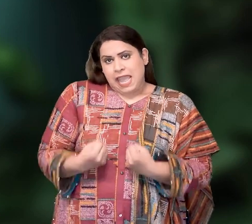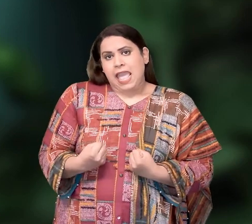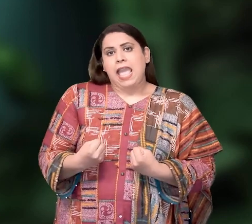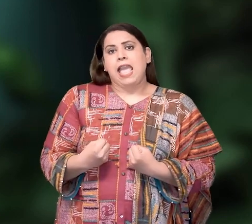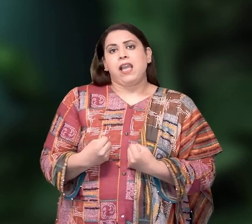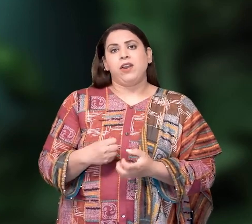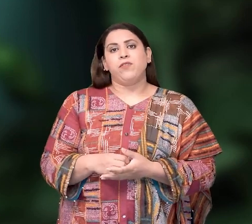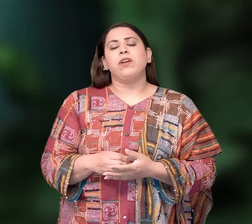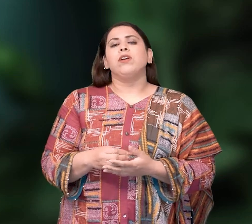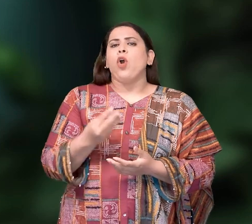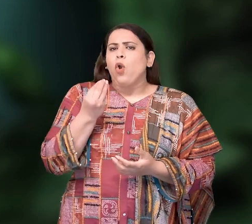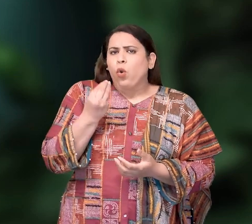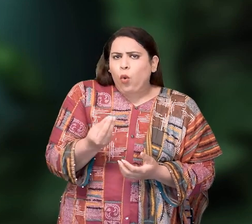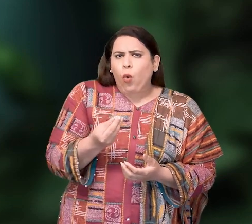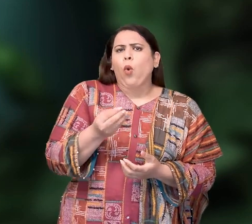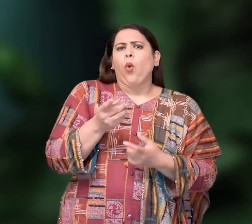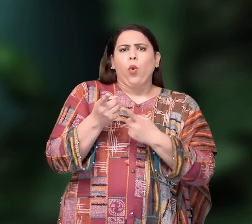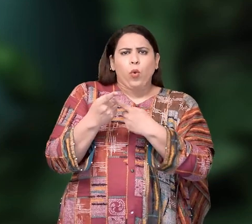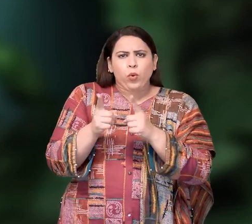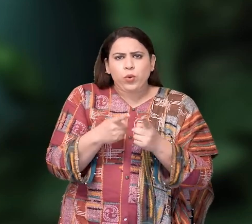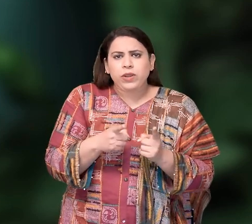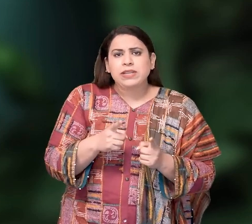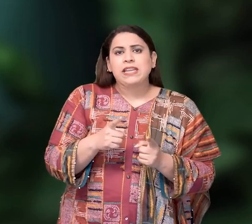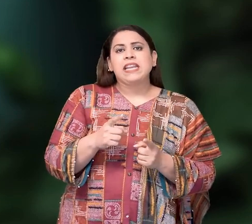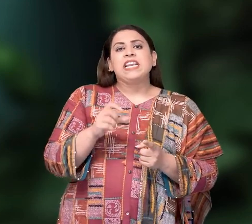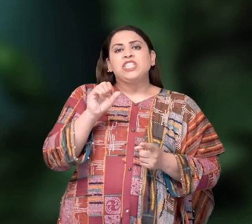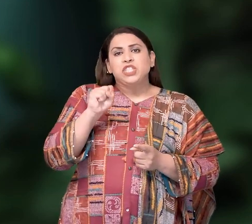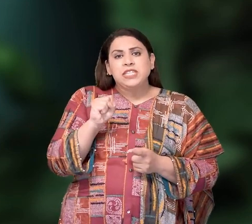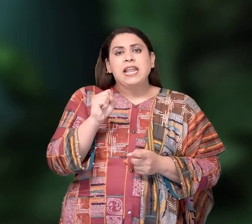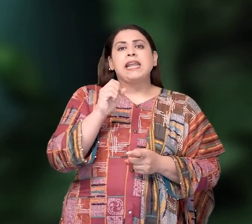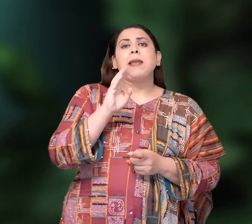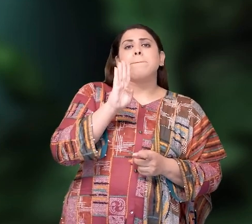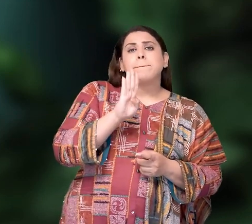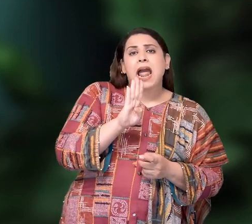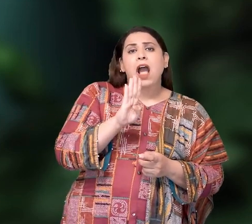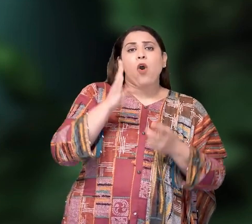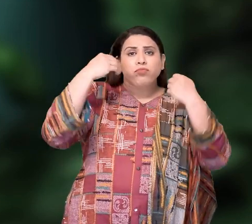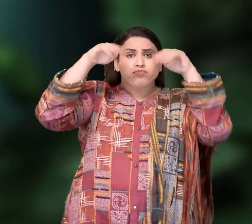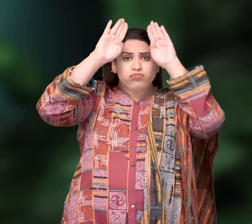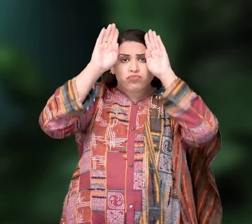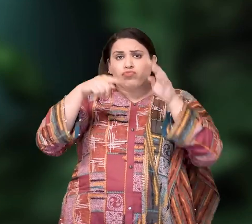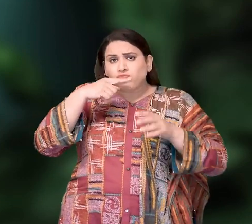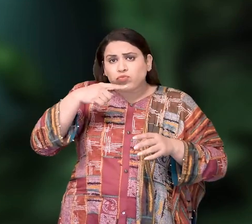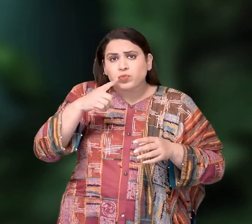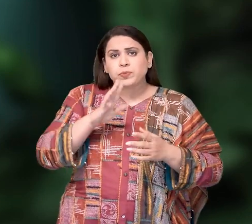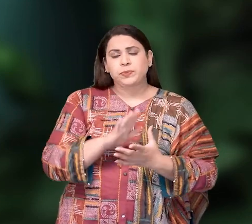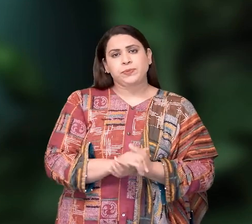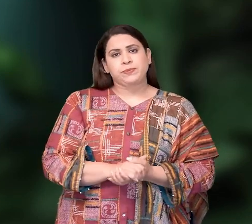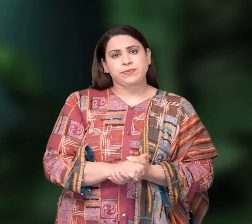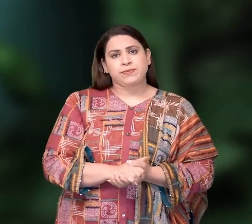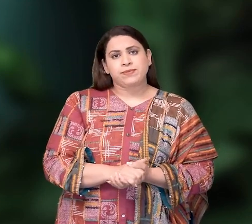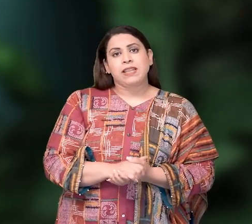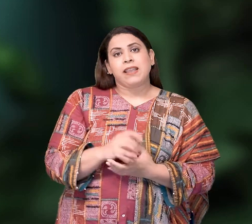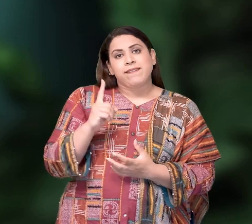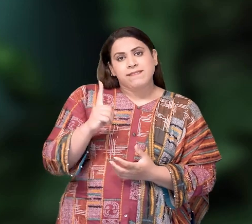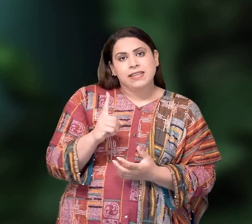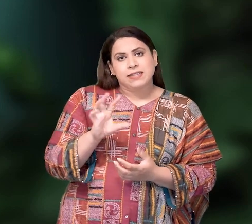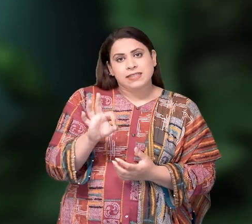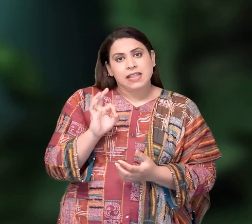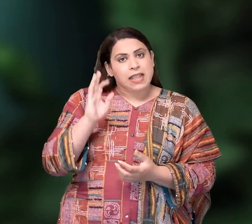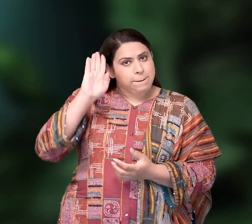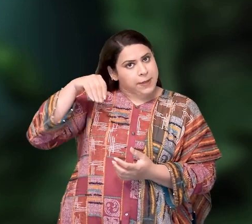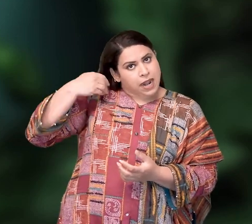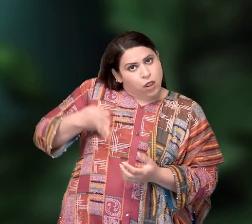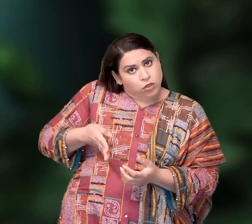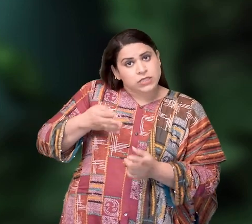have some GBs of Sheena and Brahui. And when the floods in